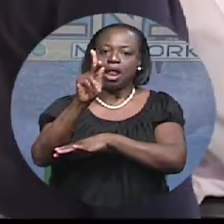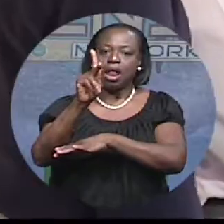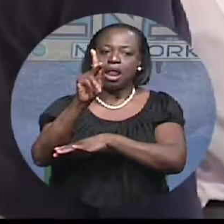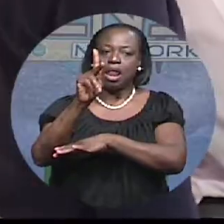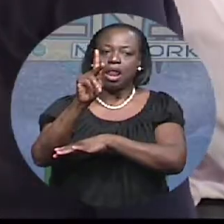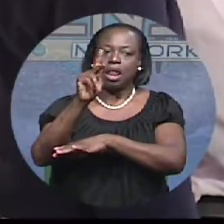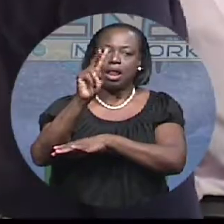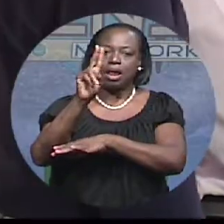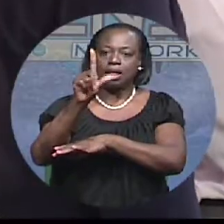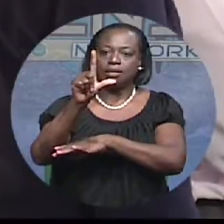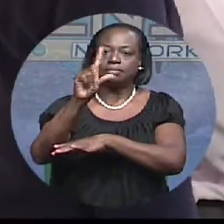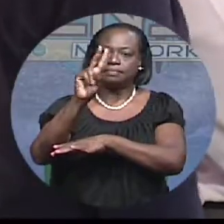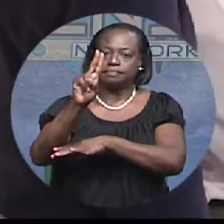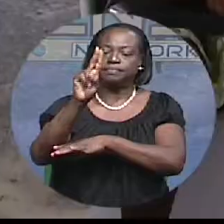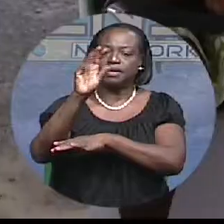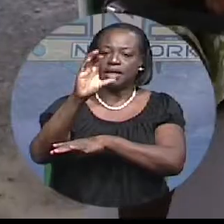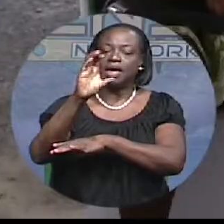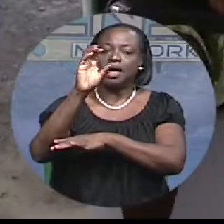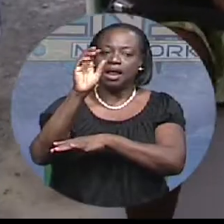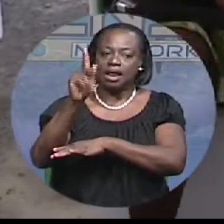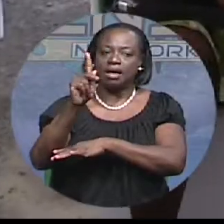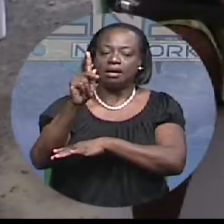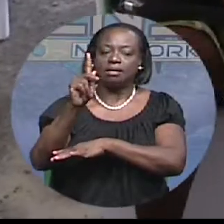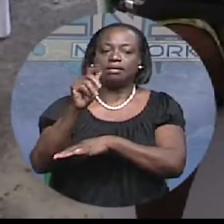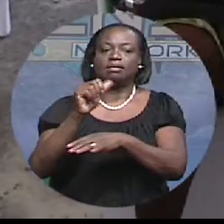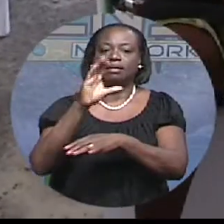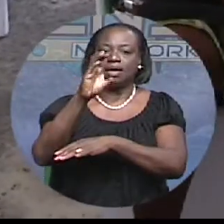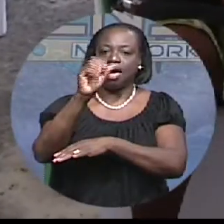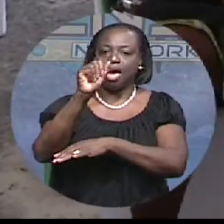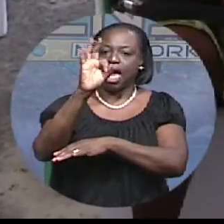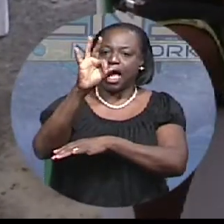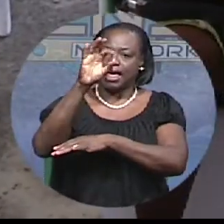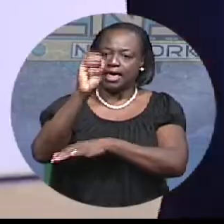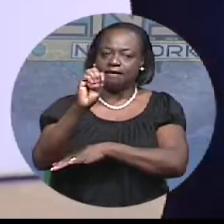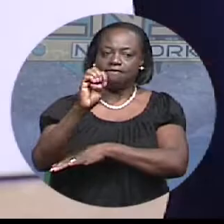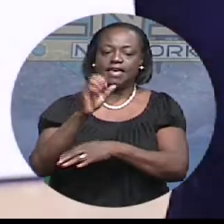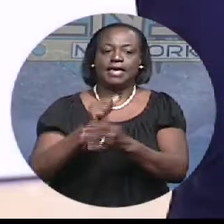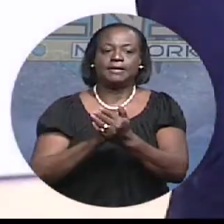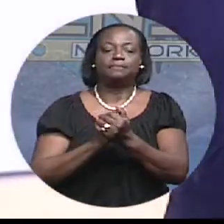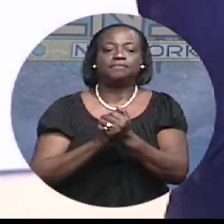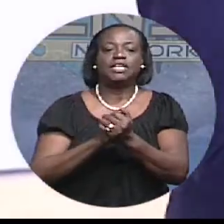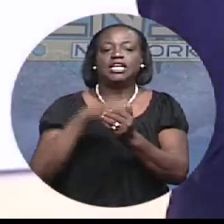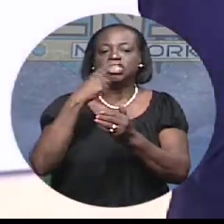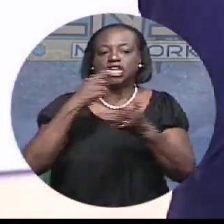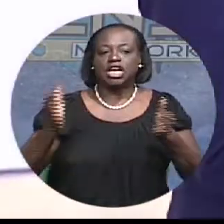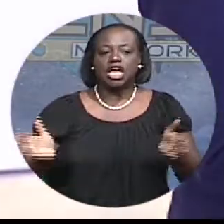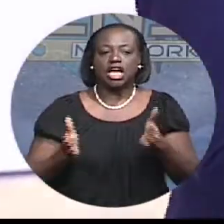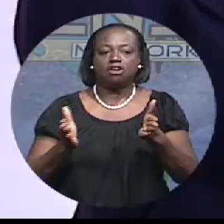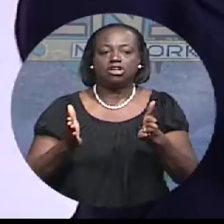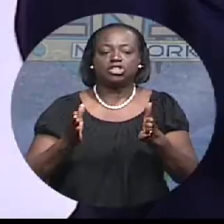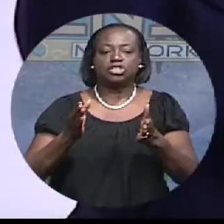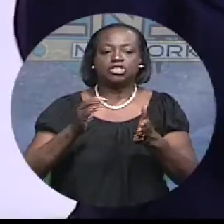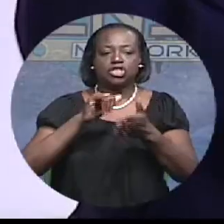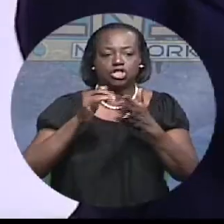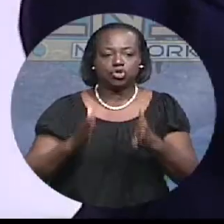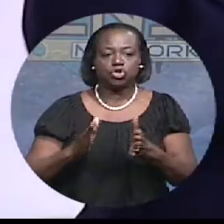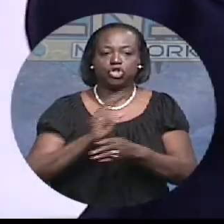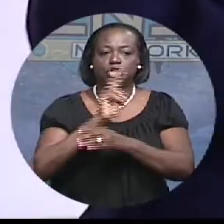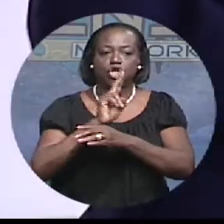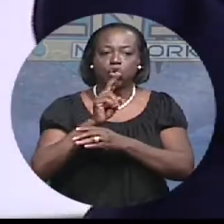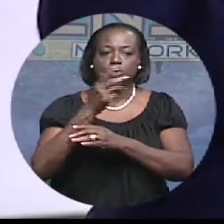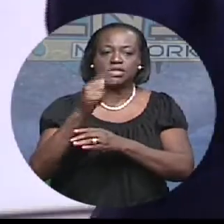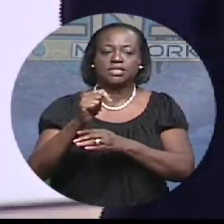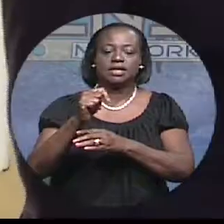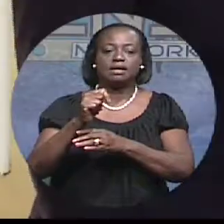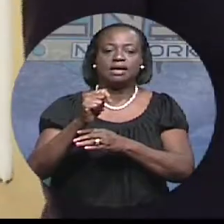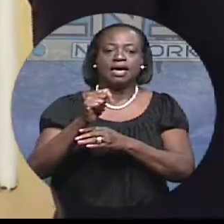recipients the scholarship will assist them in achieving their academic and career goals, and she encouraged them to use their degree to enhance the